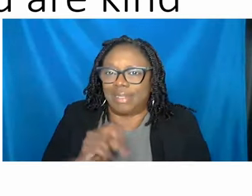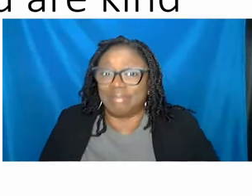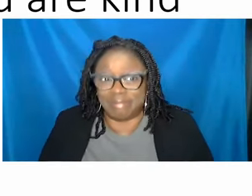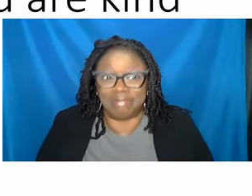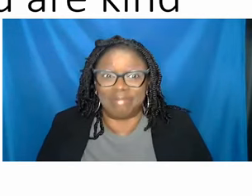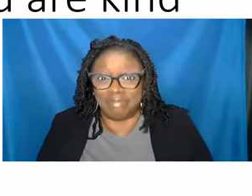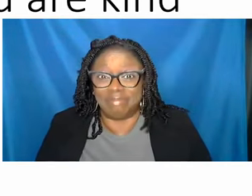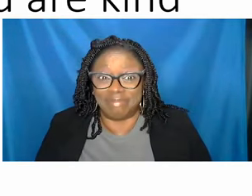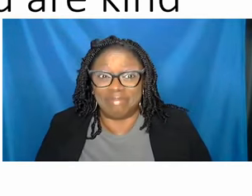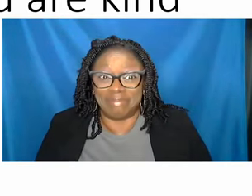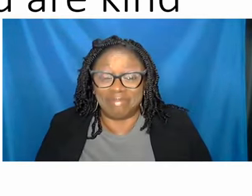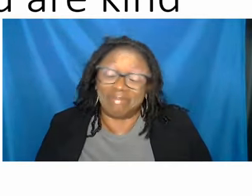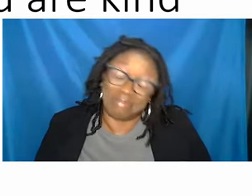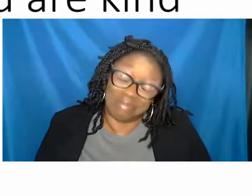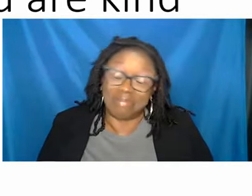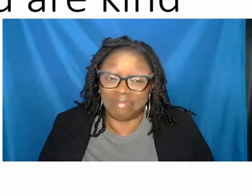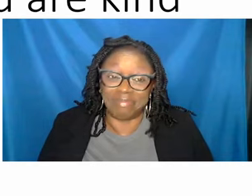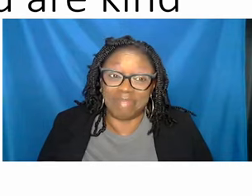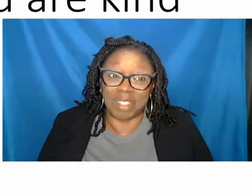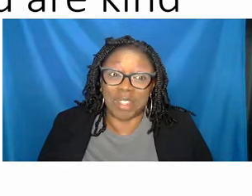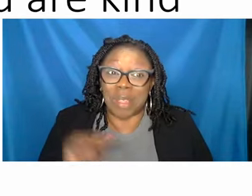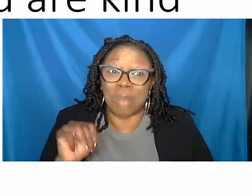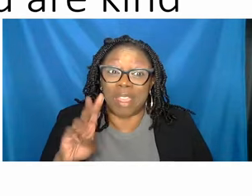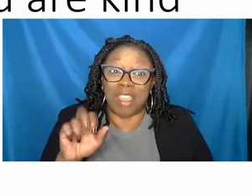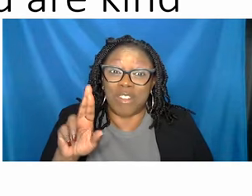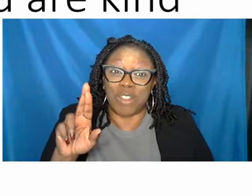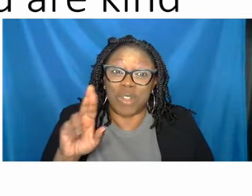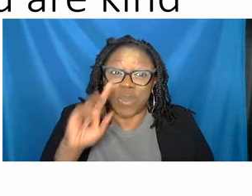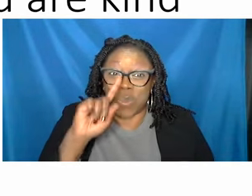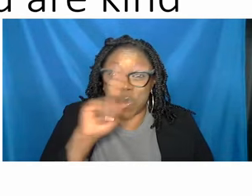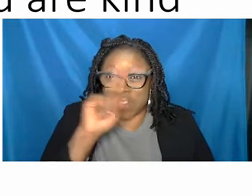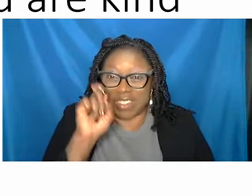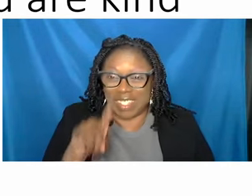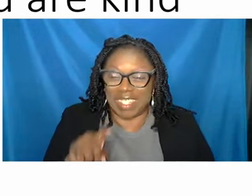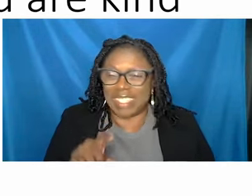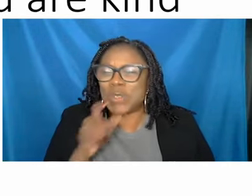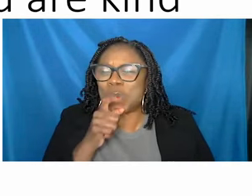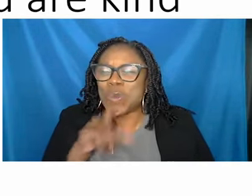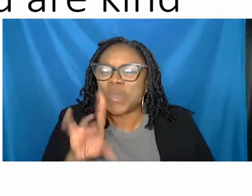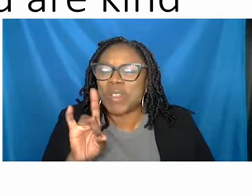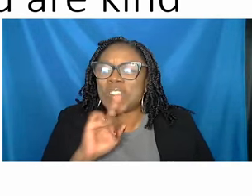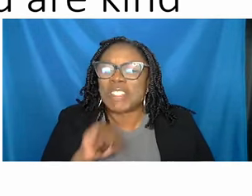So here's the MacGyver question. This is going to go to, let's see,